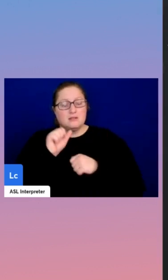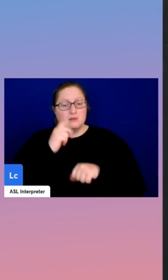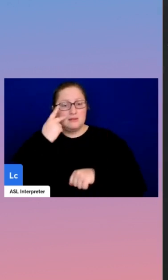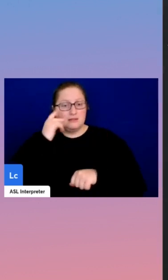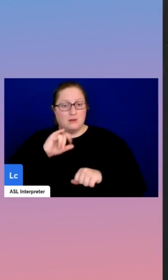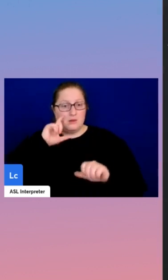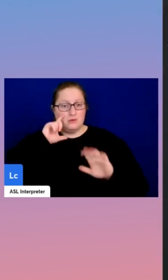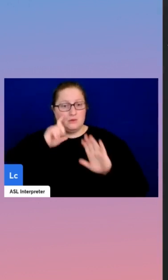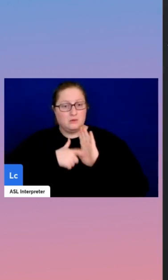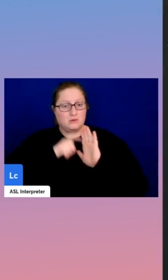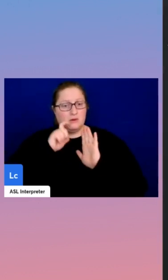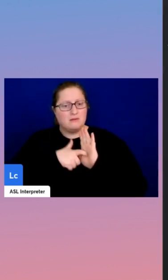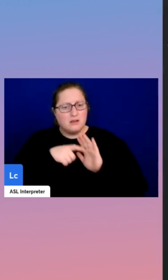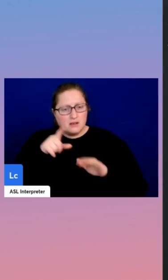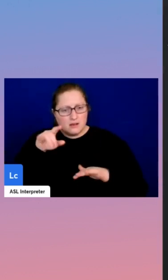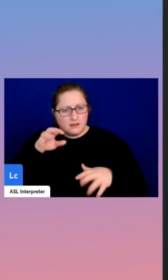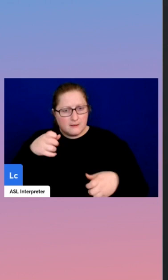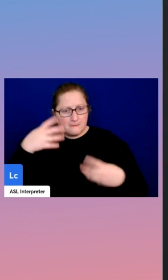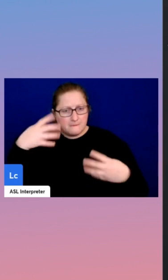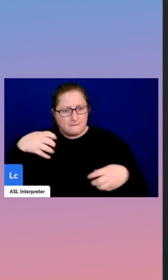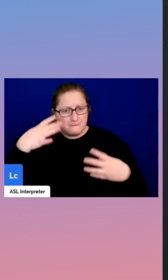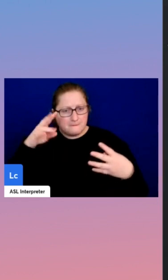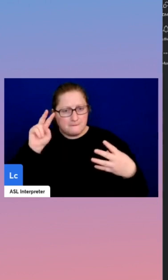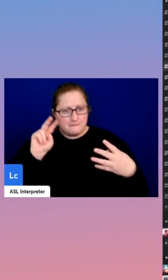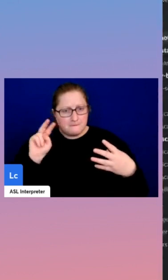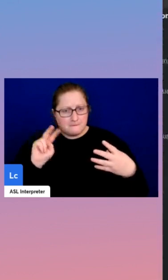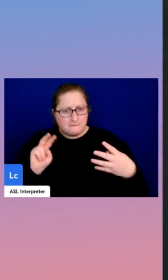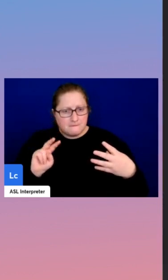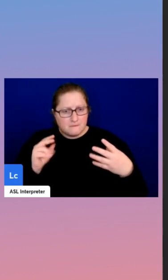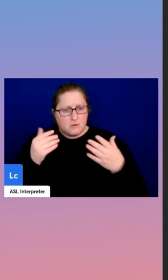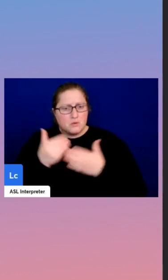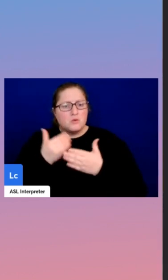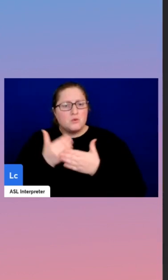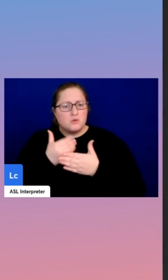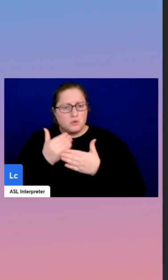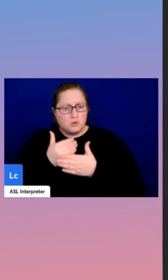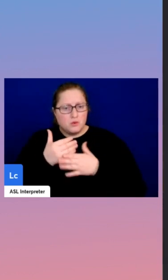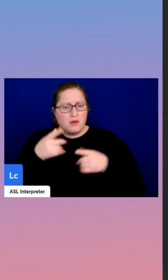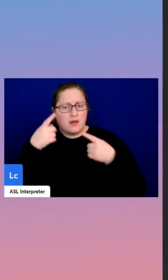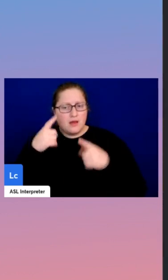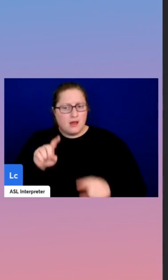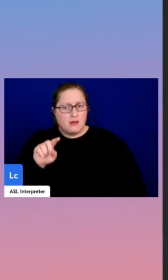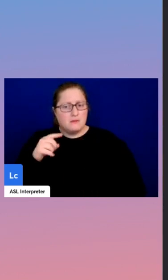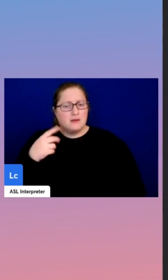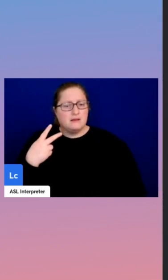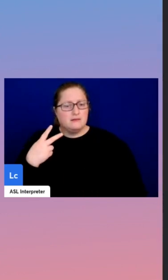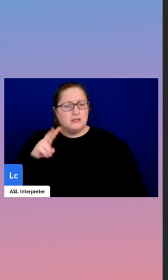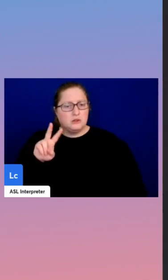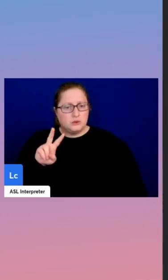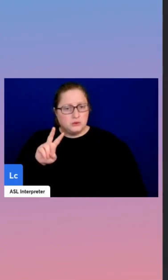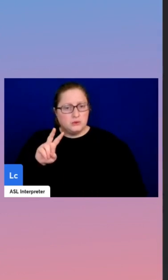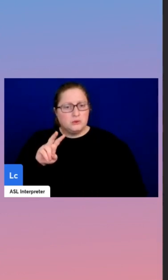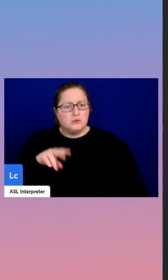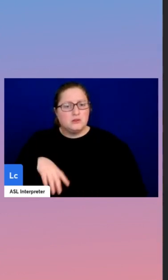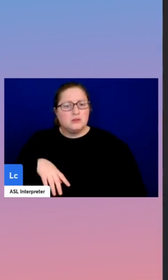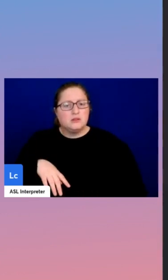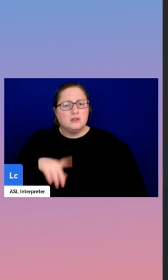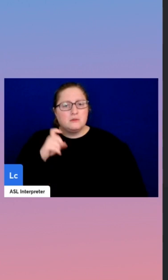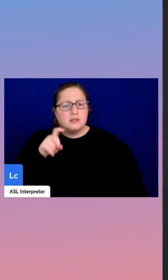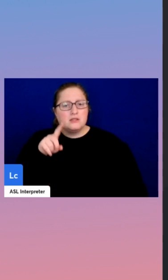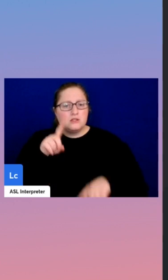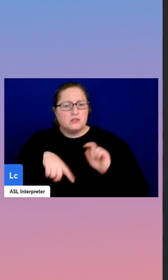notifications says that there was a new revocation which happened on V2 because this AMI is vulnerable to